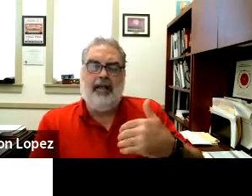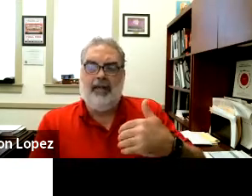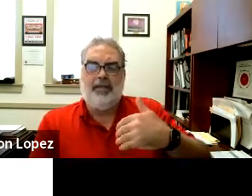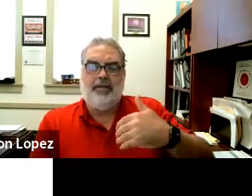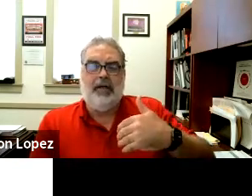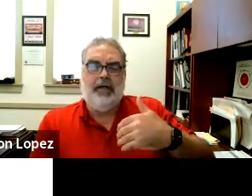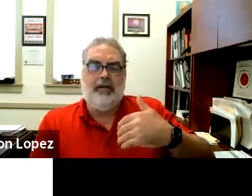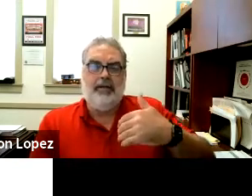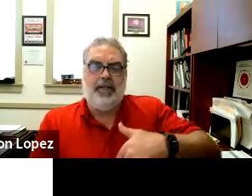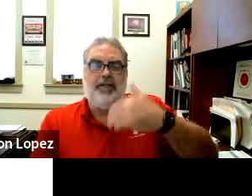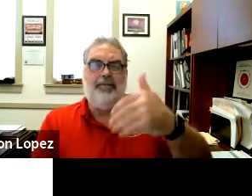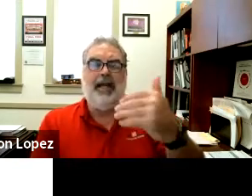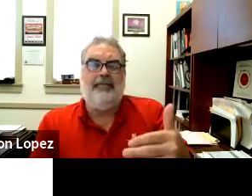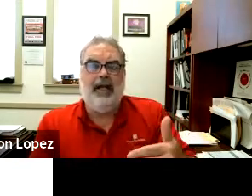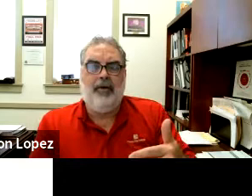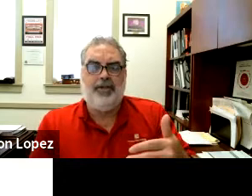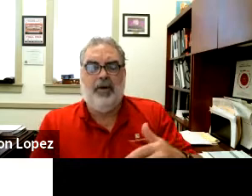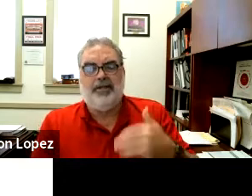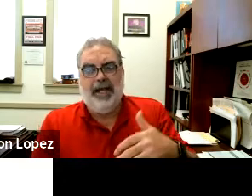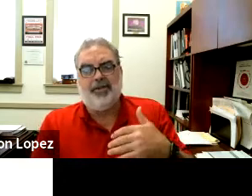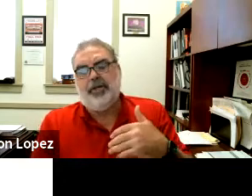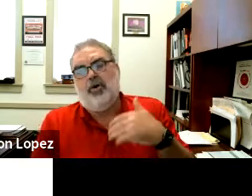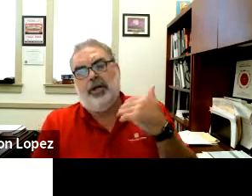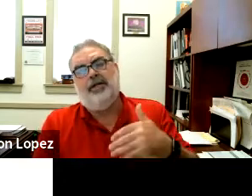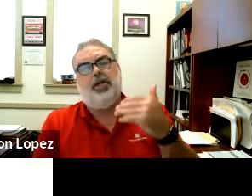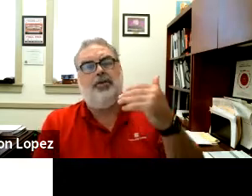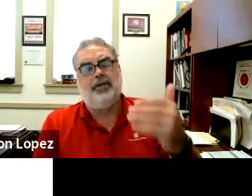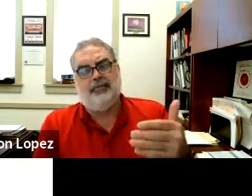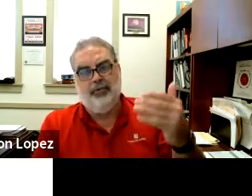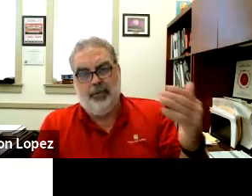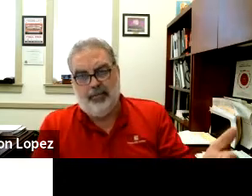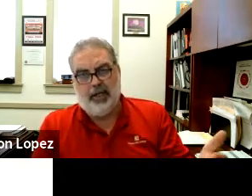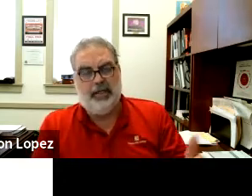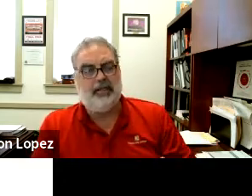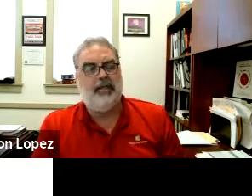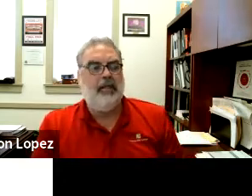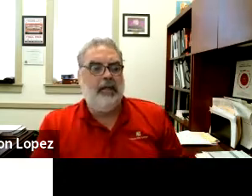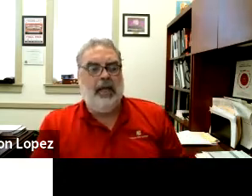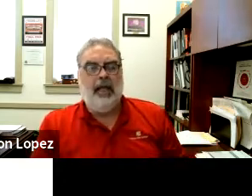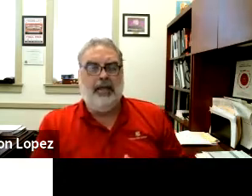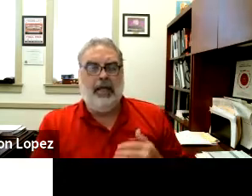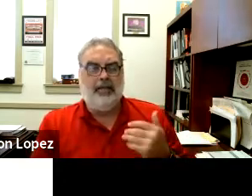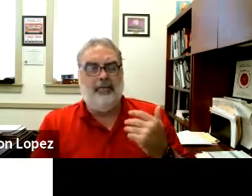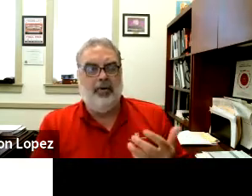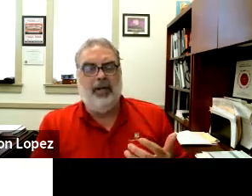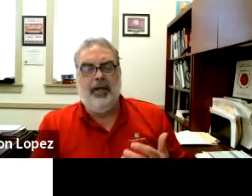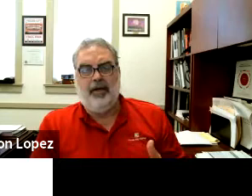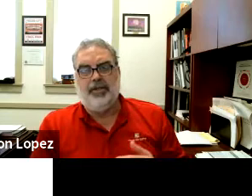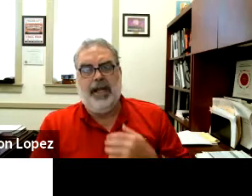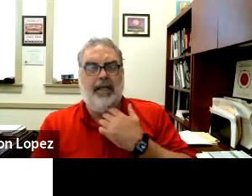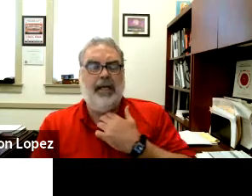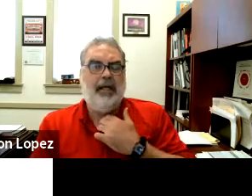at this systematic evaluation process. They actually call it a continuous improvement process. And I think it's important